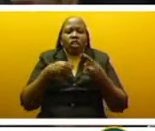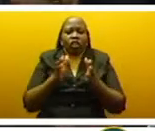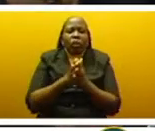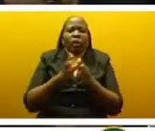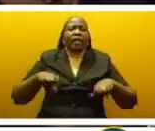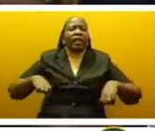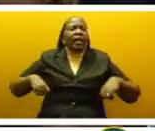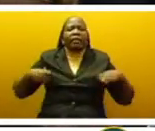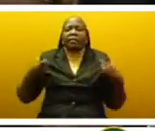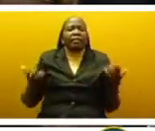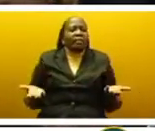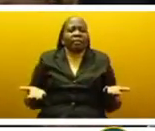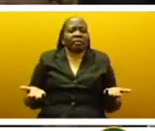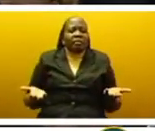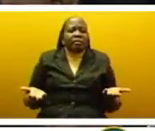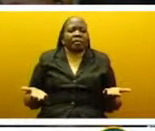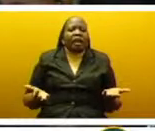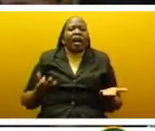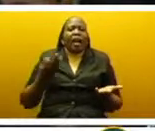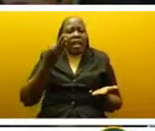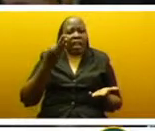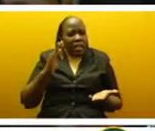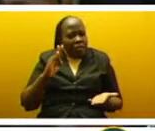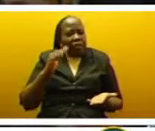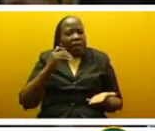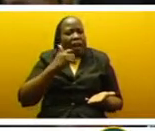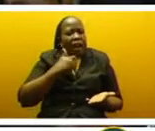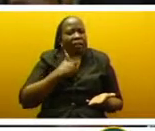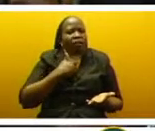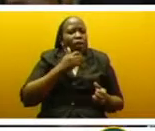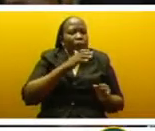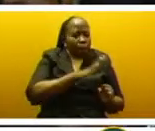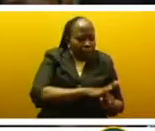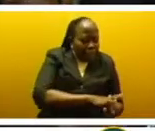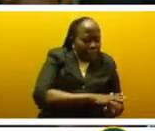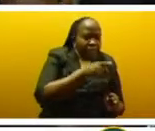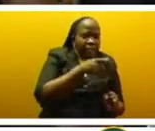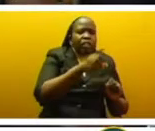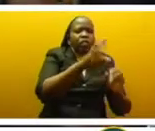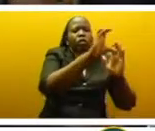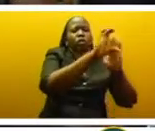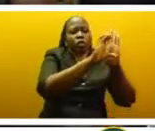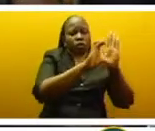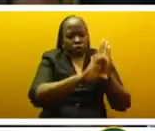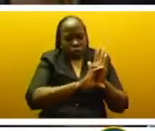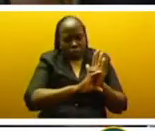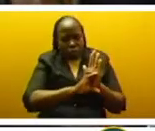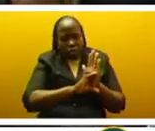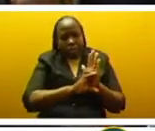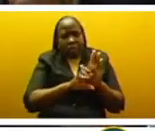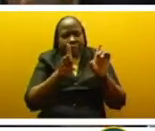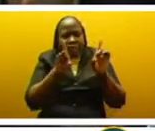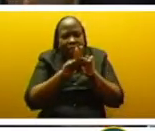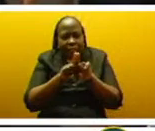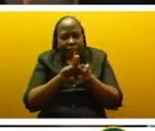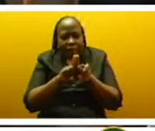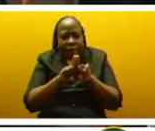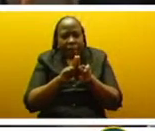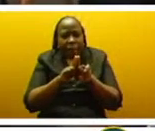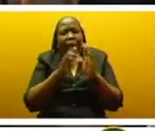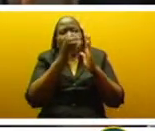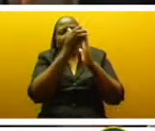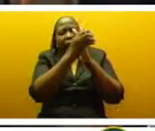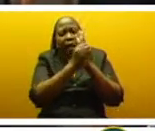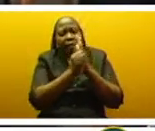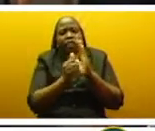If there has been a breach of a constitutional, and as it has been our submission, Article